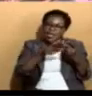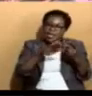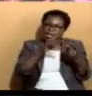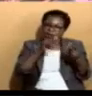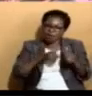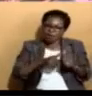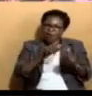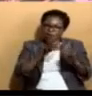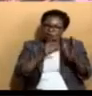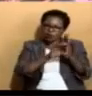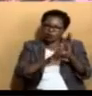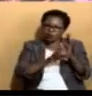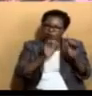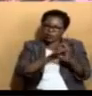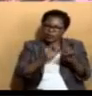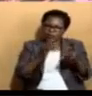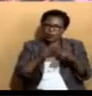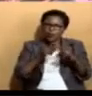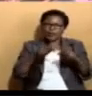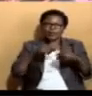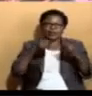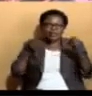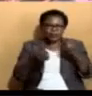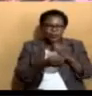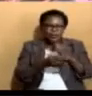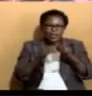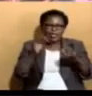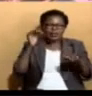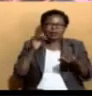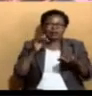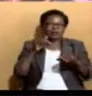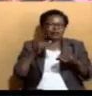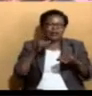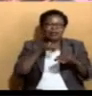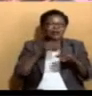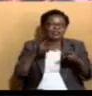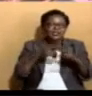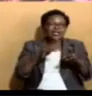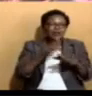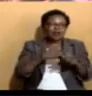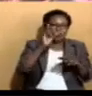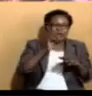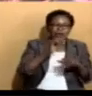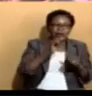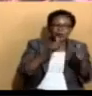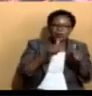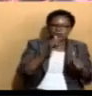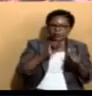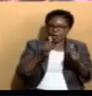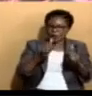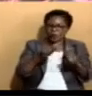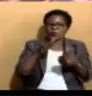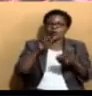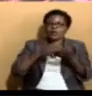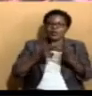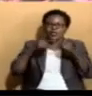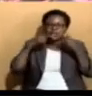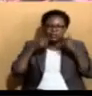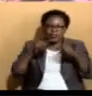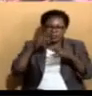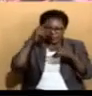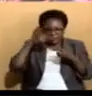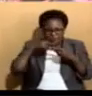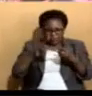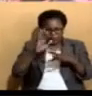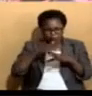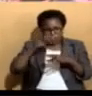does not state the effective date of that declaration, the declaration becomes effective from the date of judgment, unless